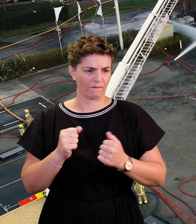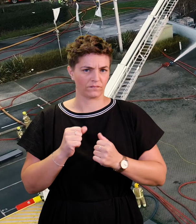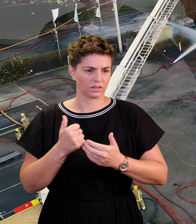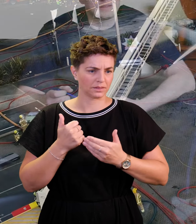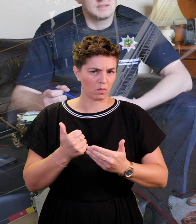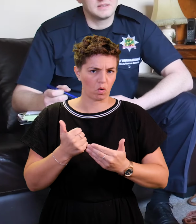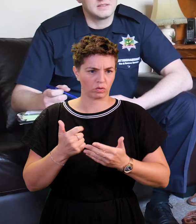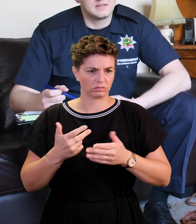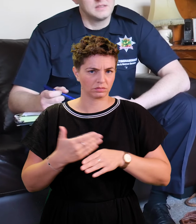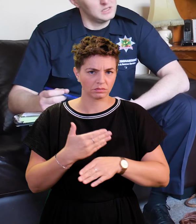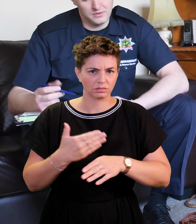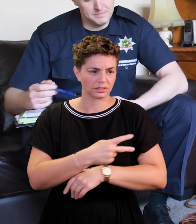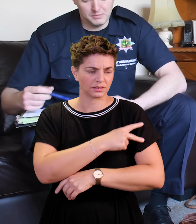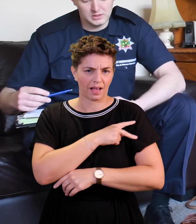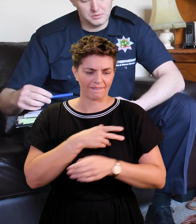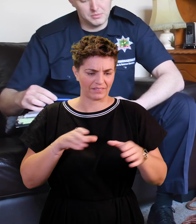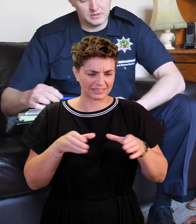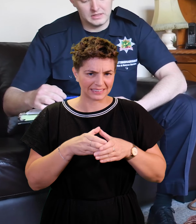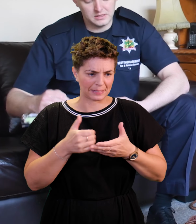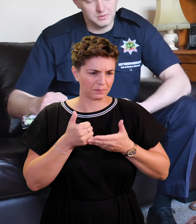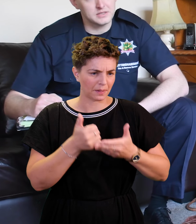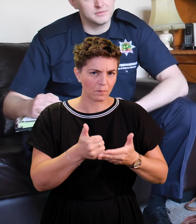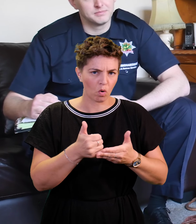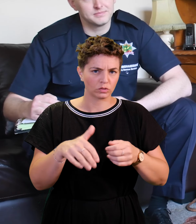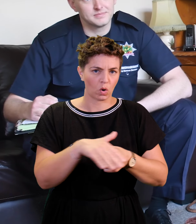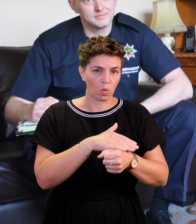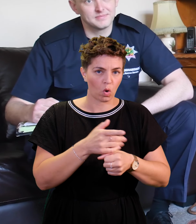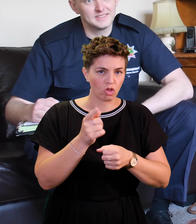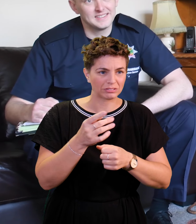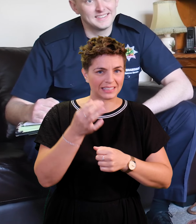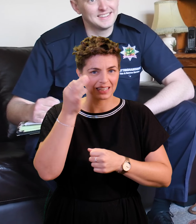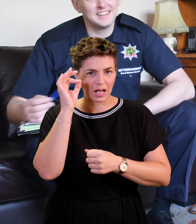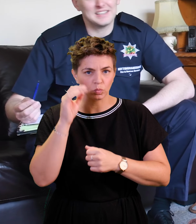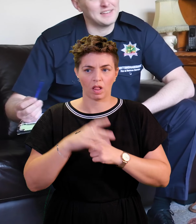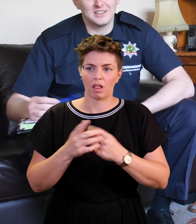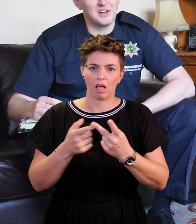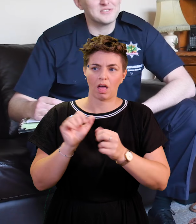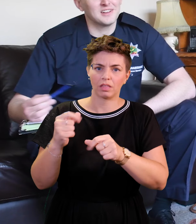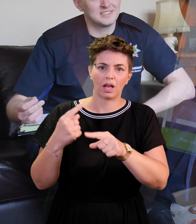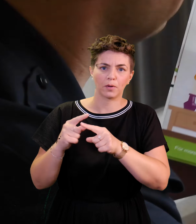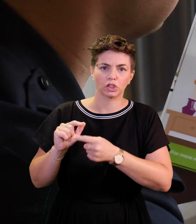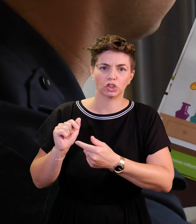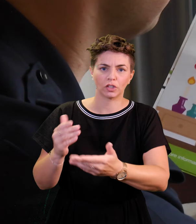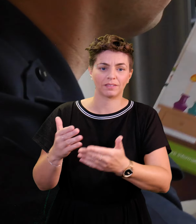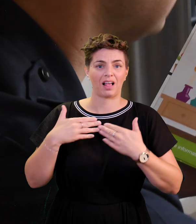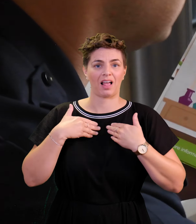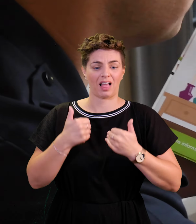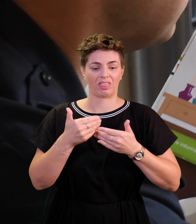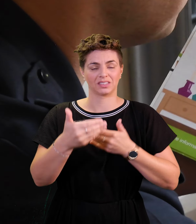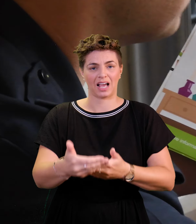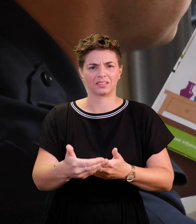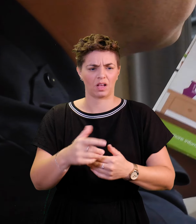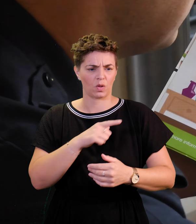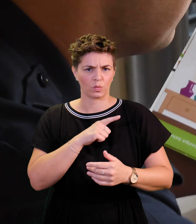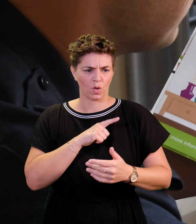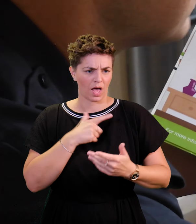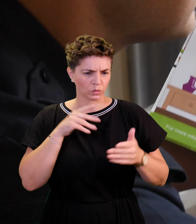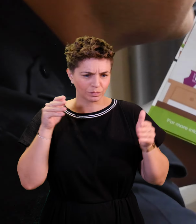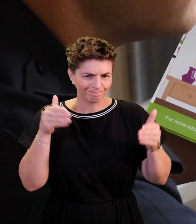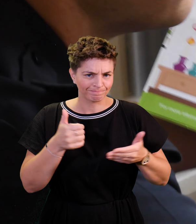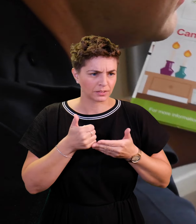functions. Our prevention teams work closely with local authority, other blue light services and the health sector to address the